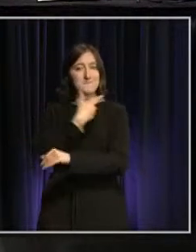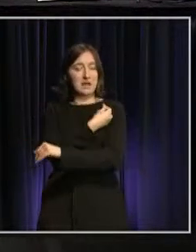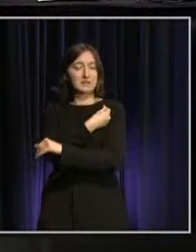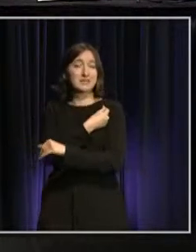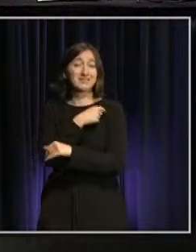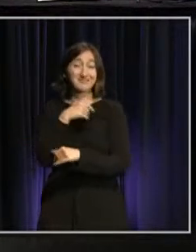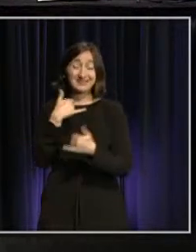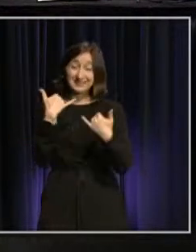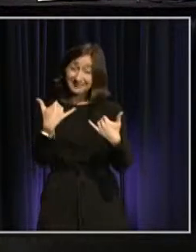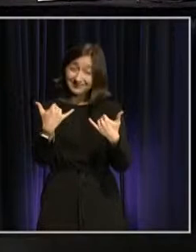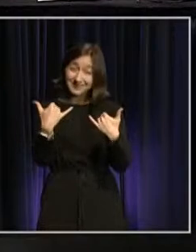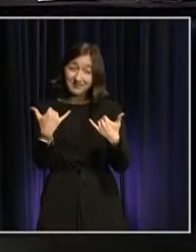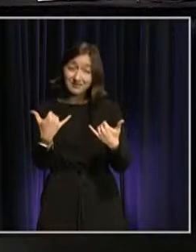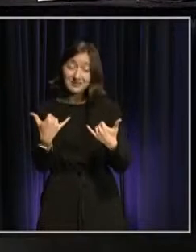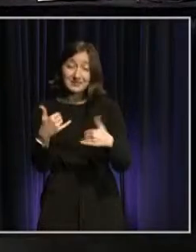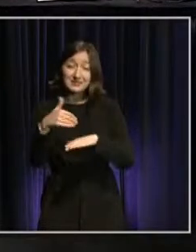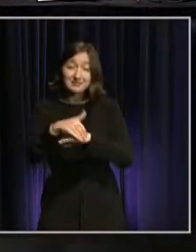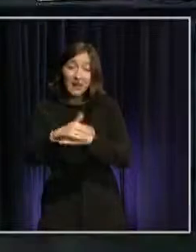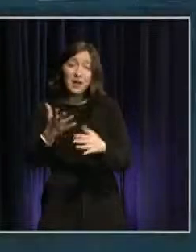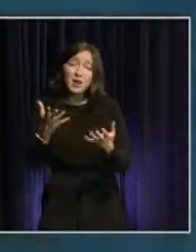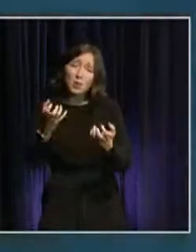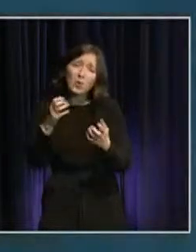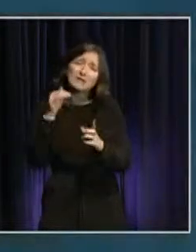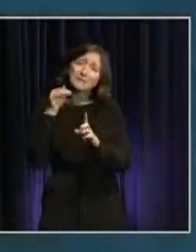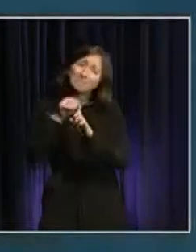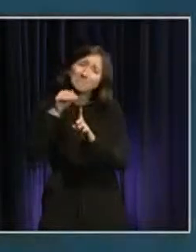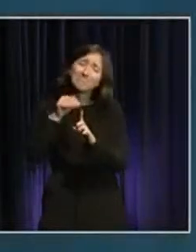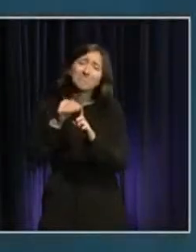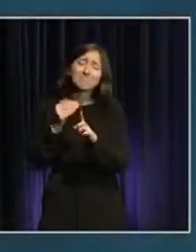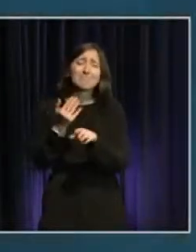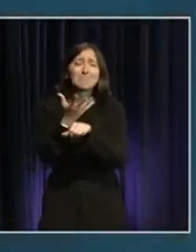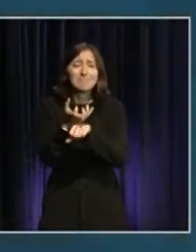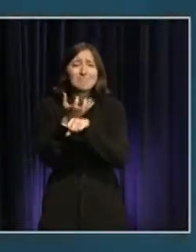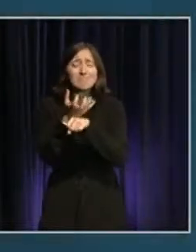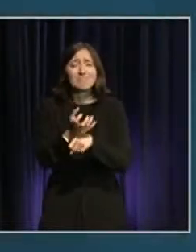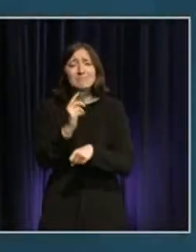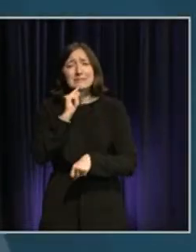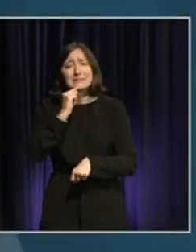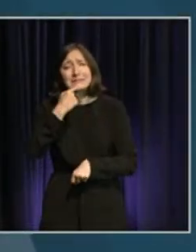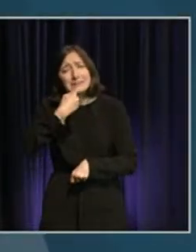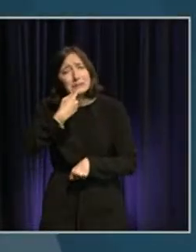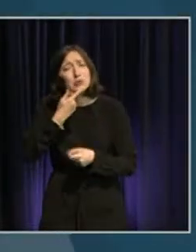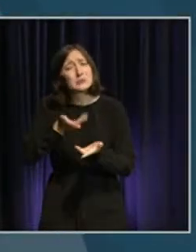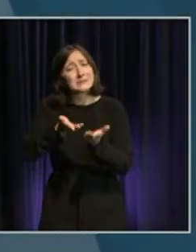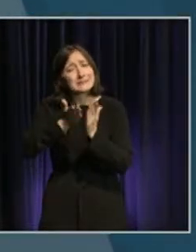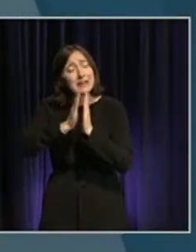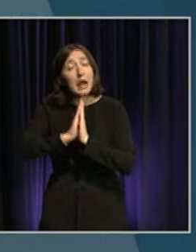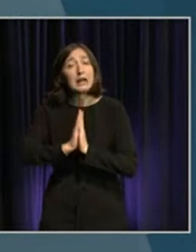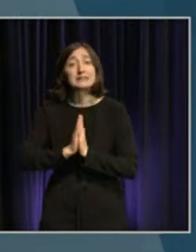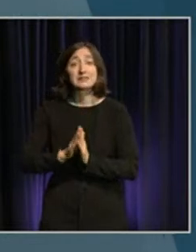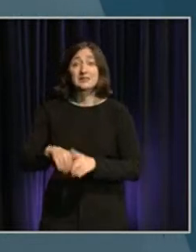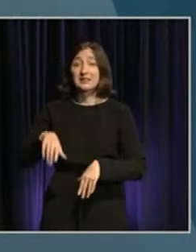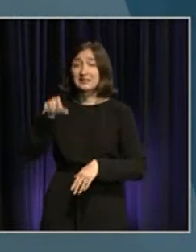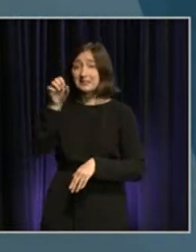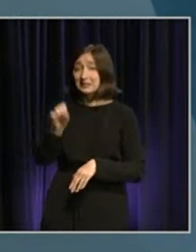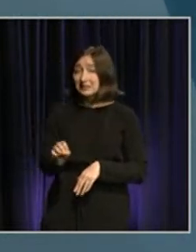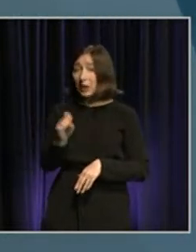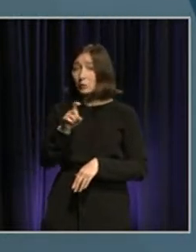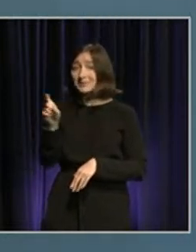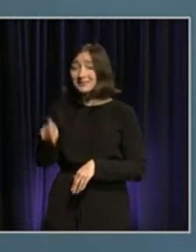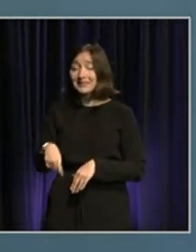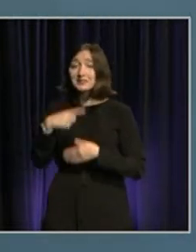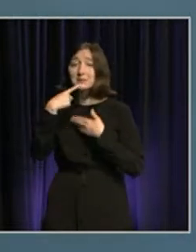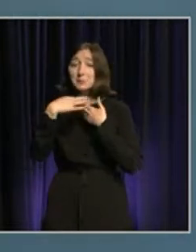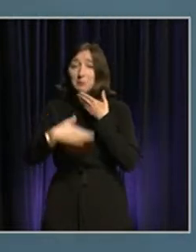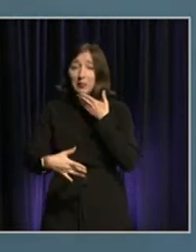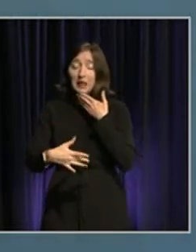listening tonight. The South Texas Blood and Tissue Center reports that the demand for blood continues to be 25% higher than normal, and